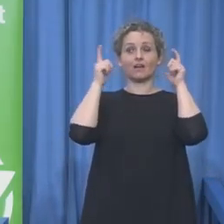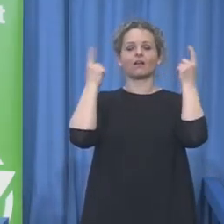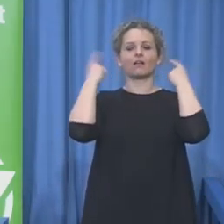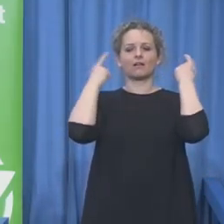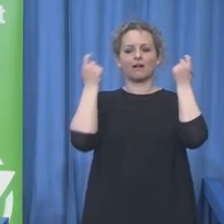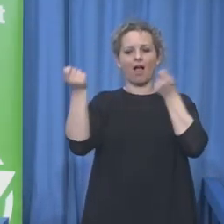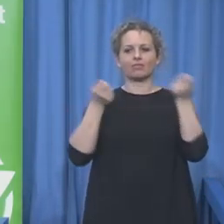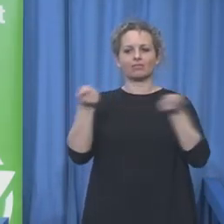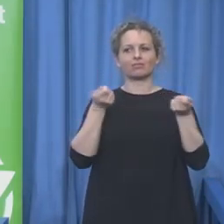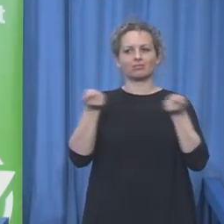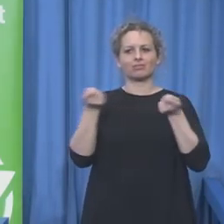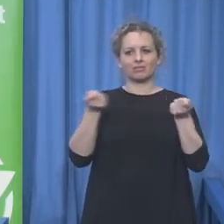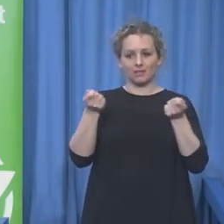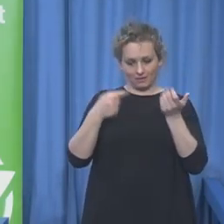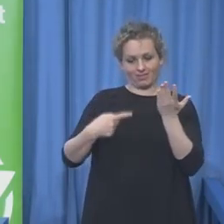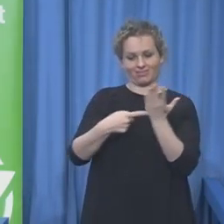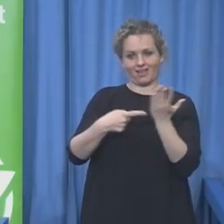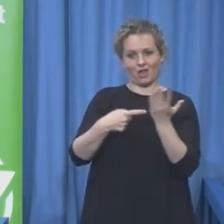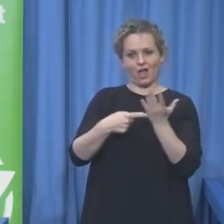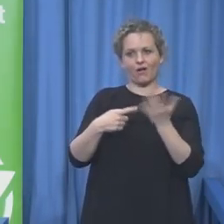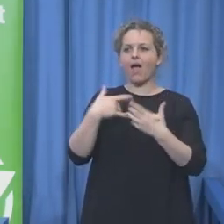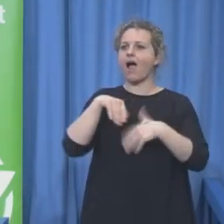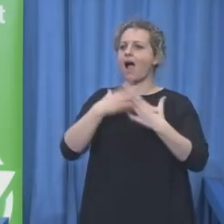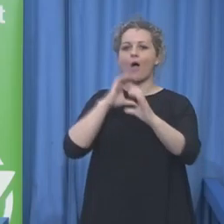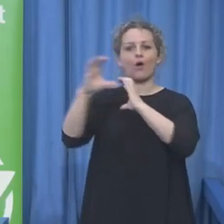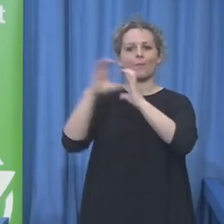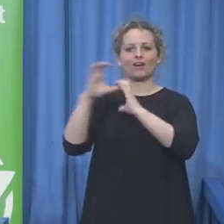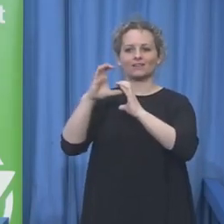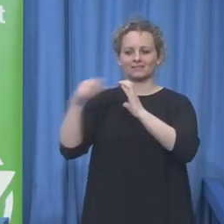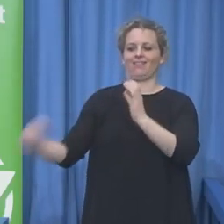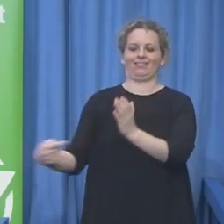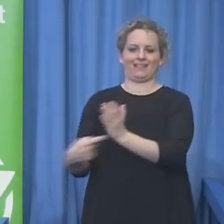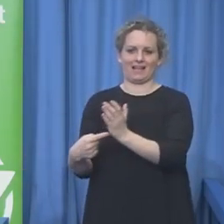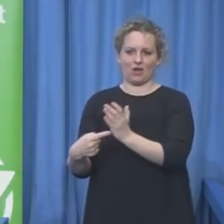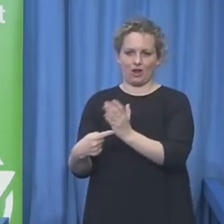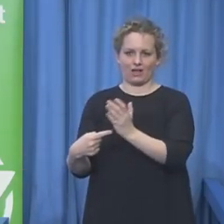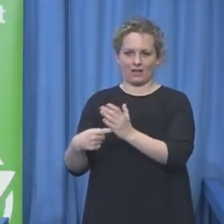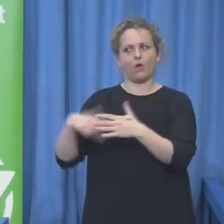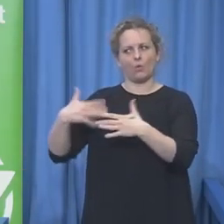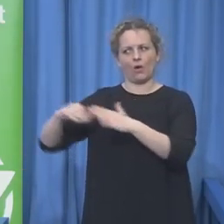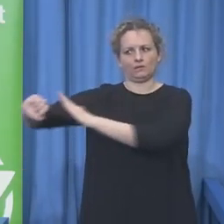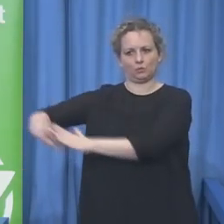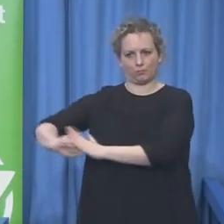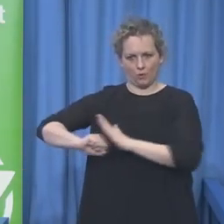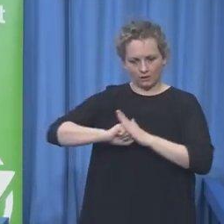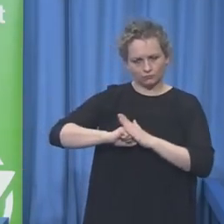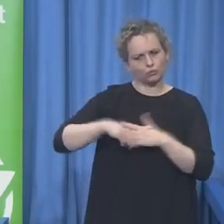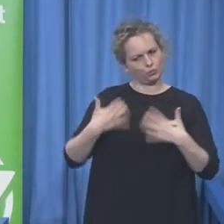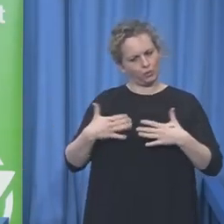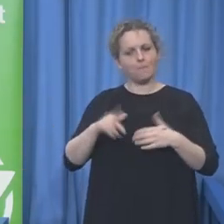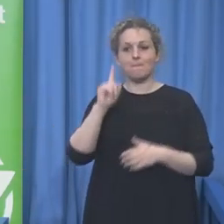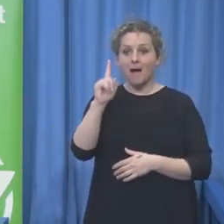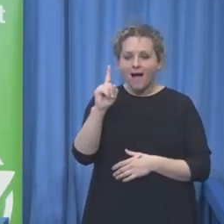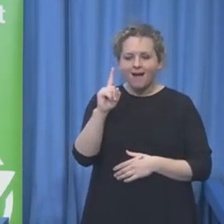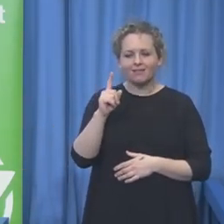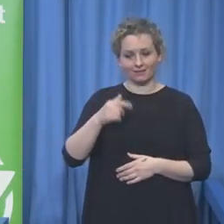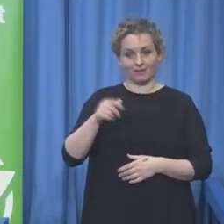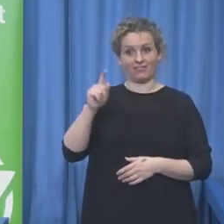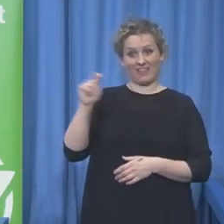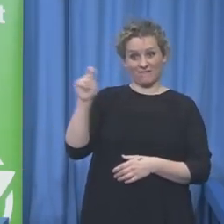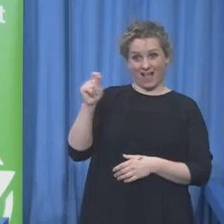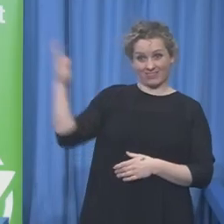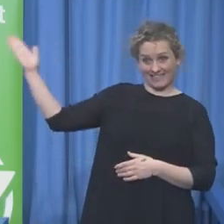It also allows her to express her artistic abilities to receive support in creating beautiful abstract paintings.